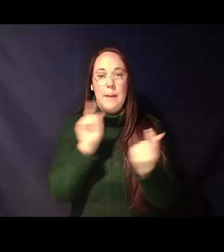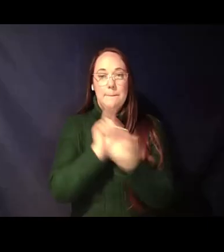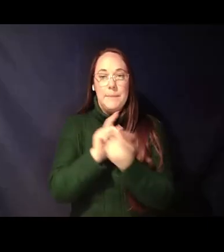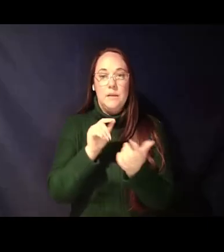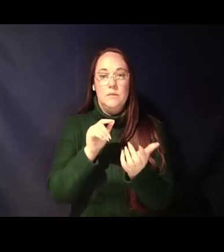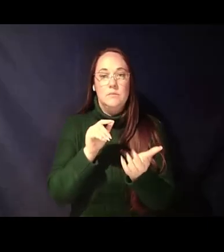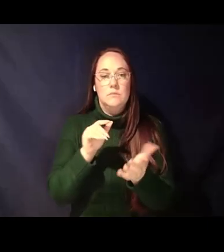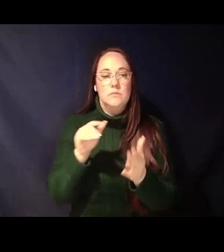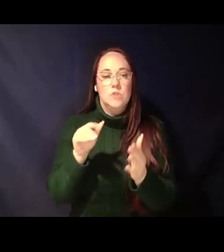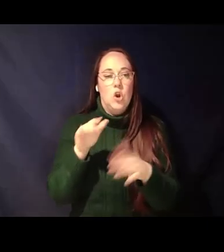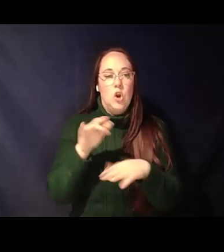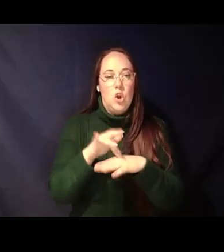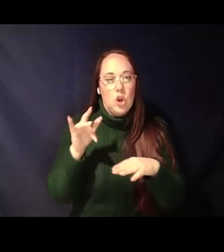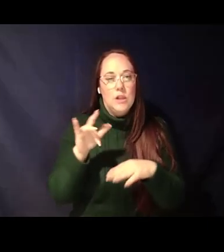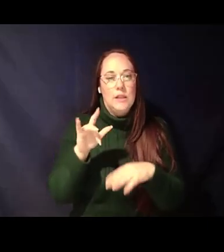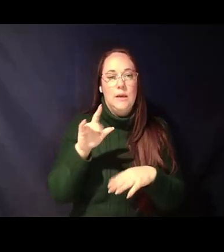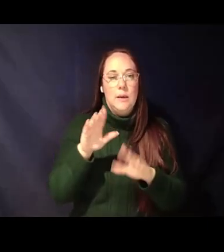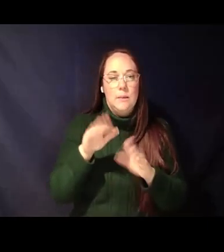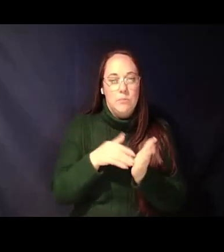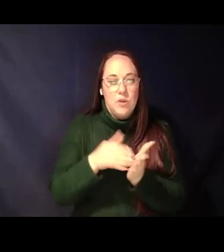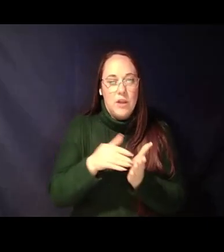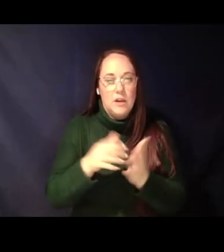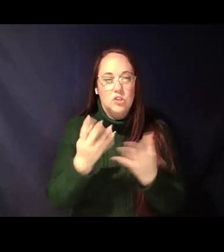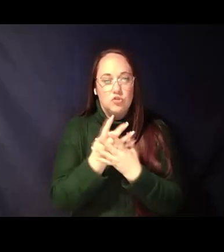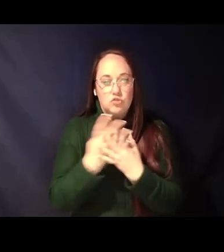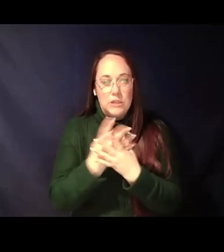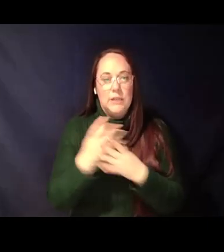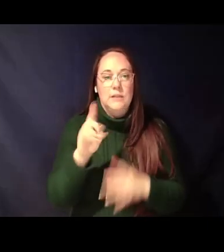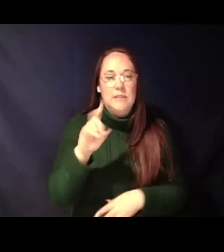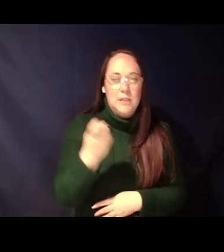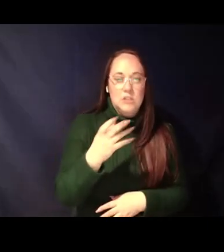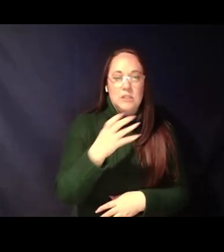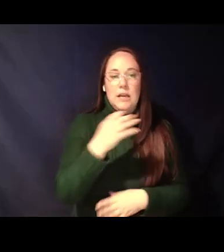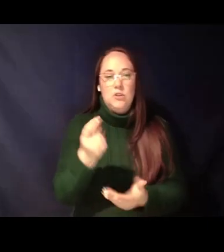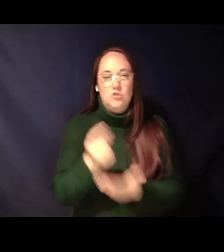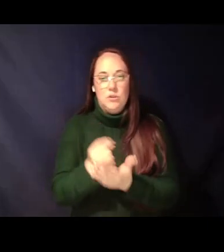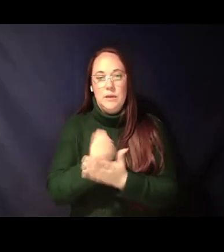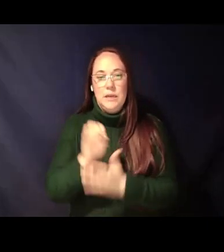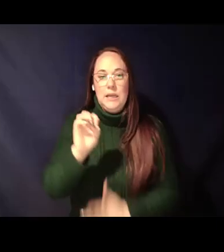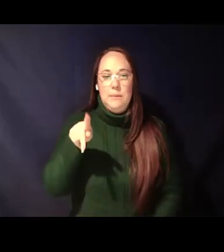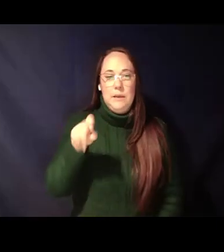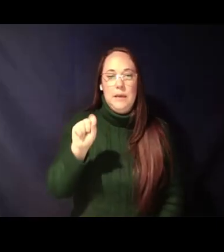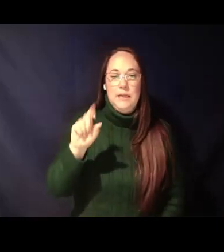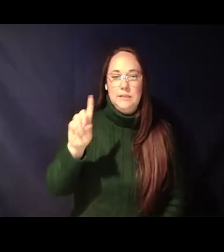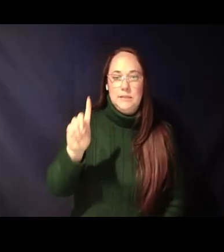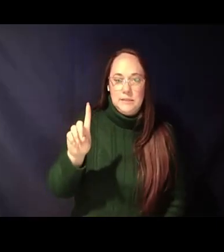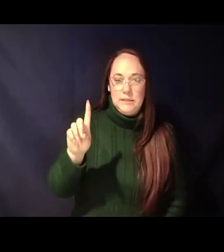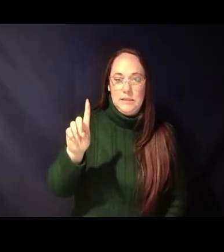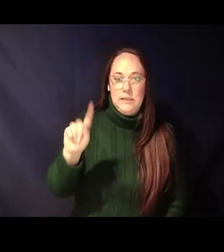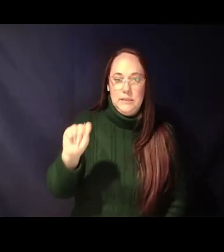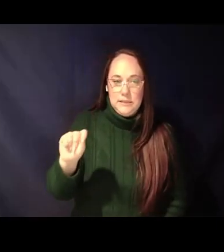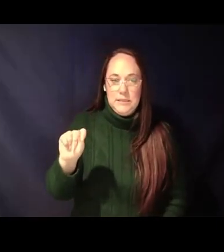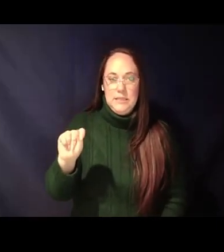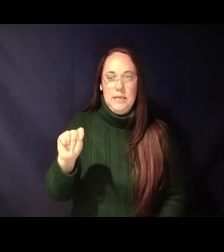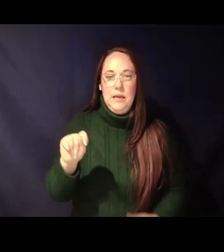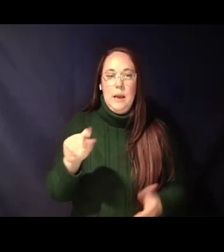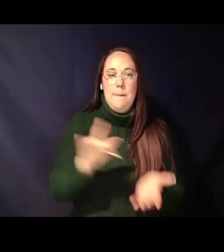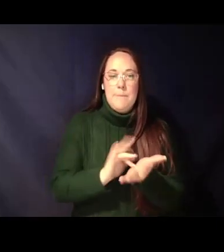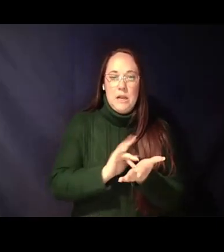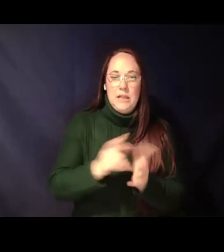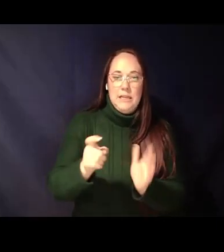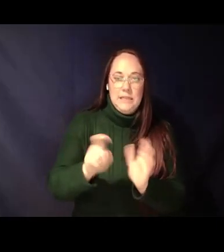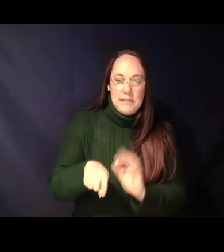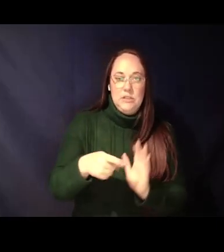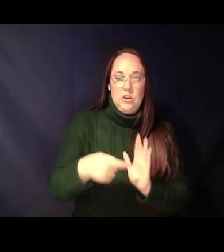screening, diagnostic, and treatment, or EPSDT, medical necessity criteria. Similar to other